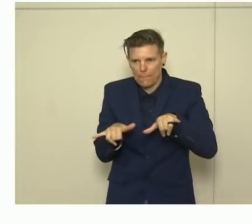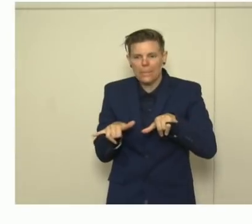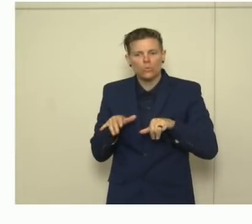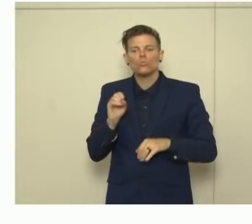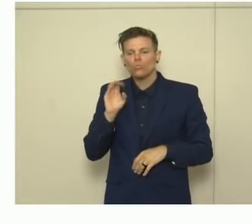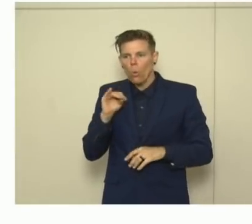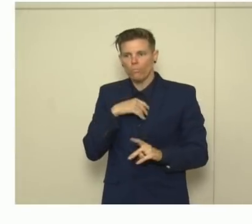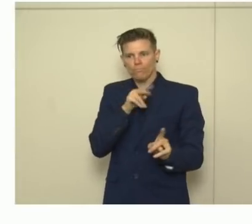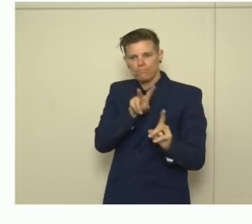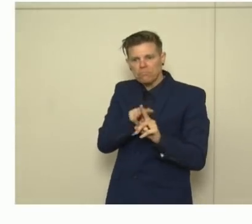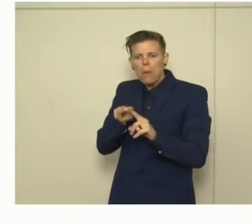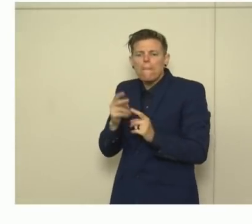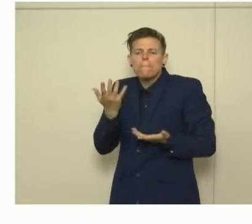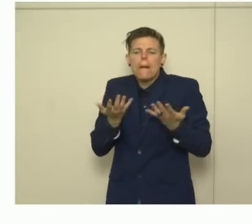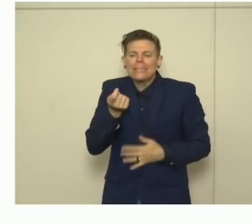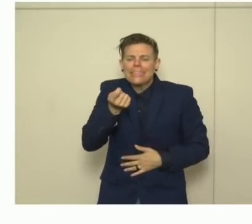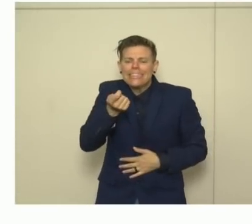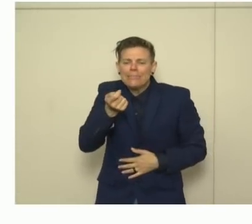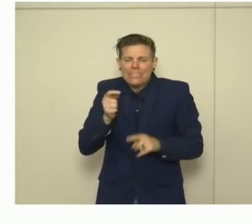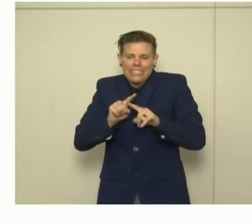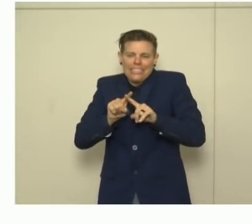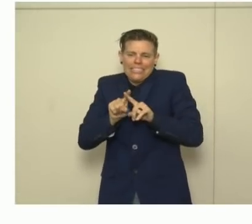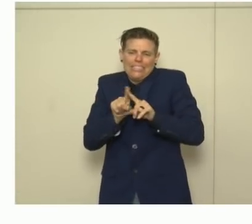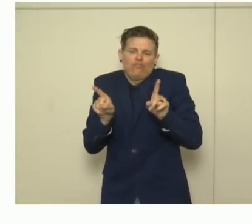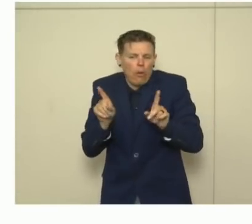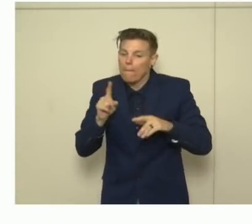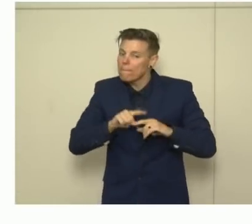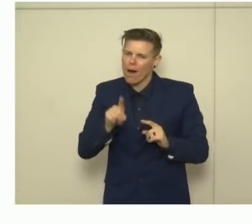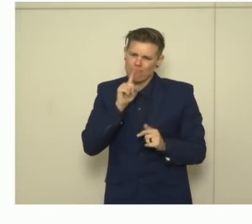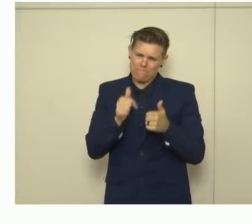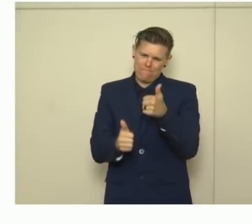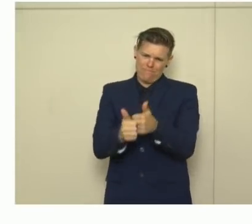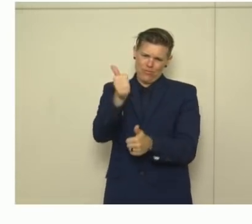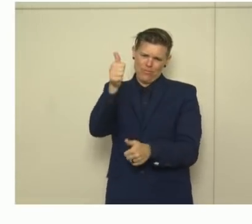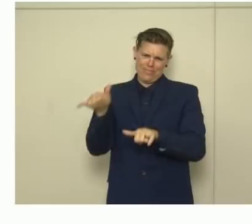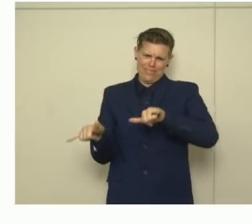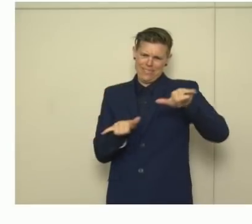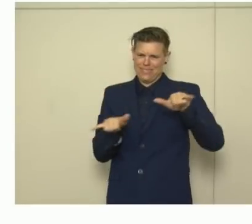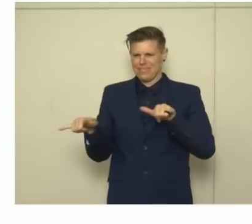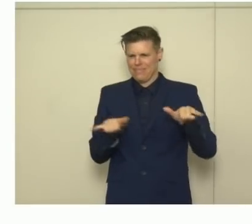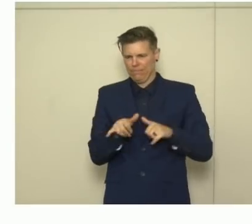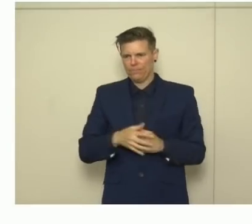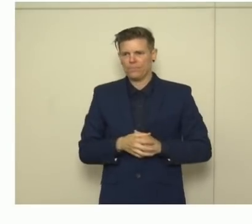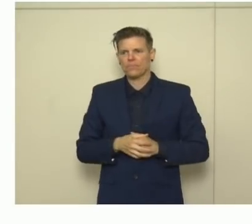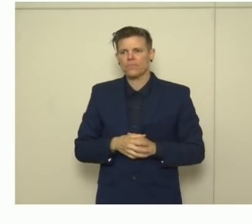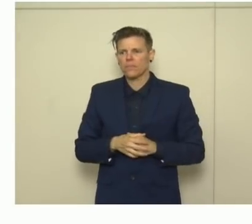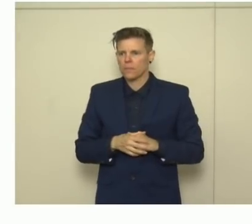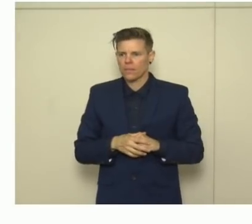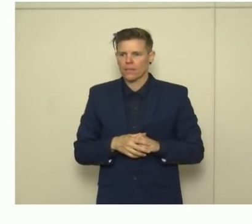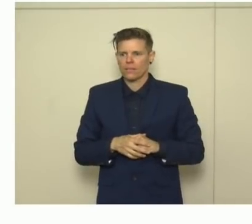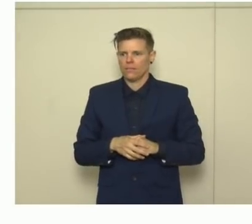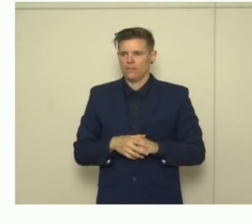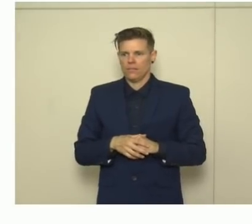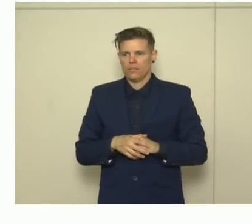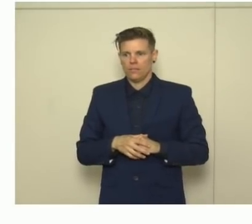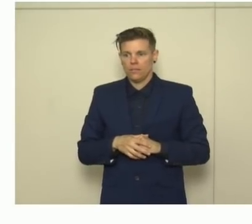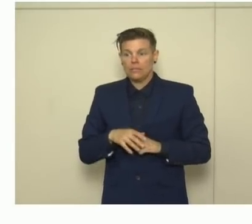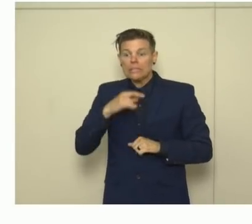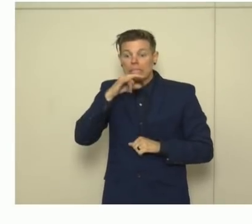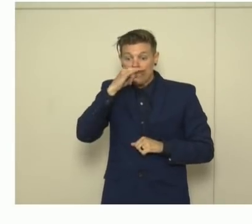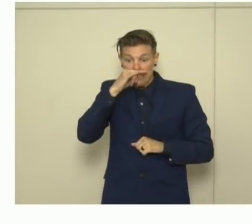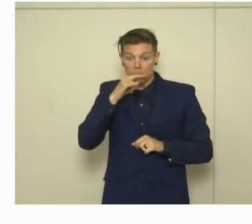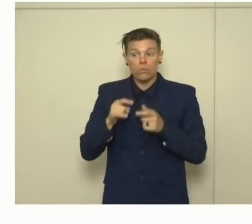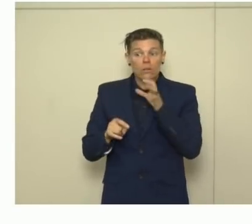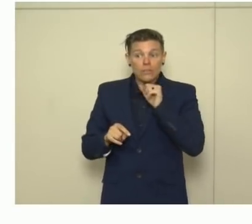and it's interesting because children between about 2 and 15 do really appear to have much